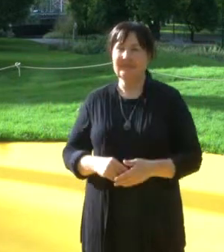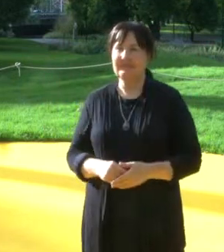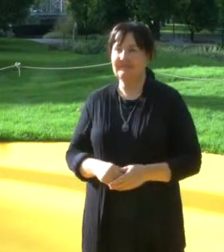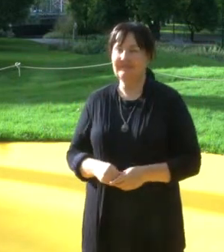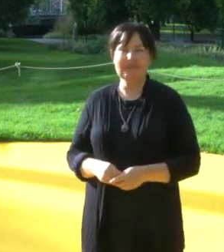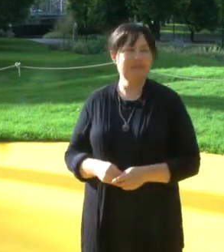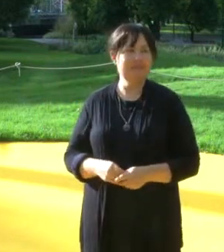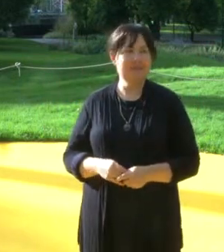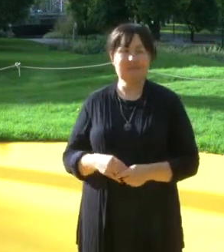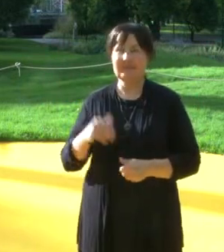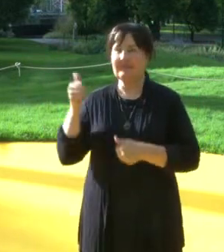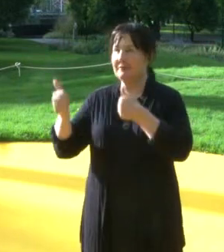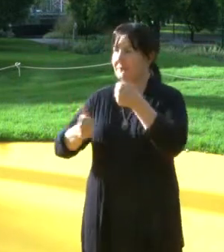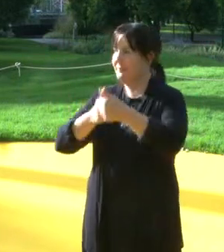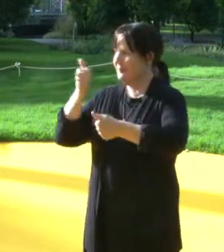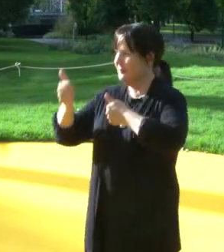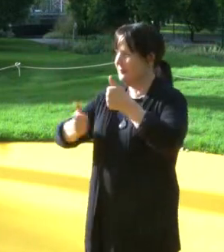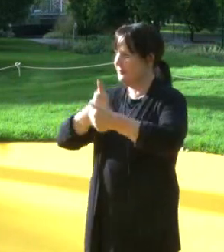Congratulations.